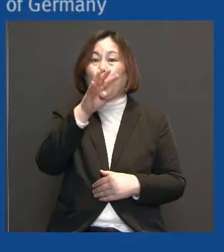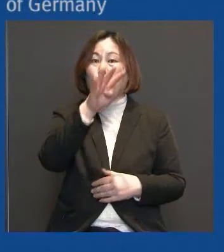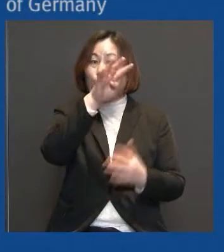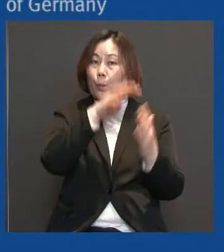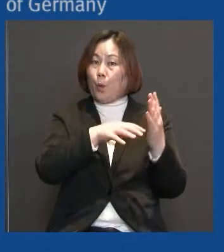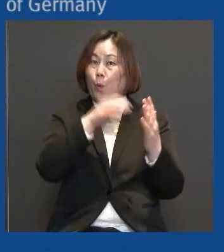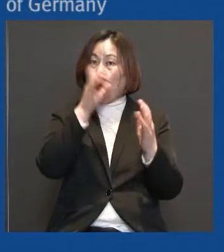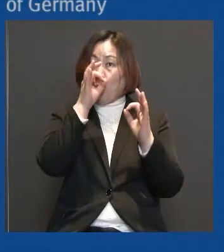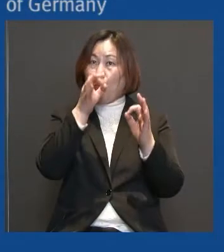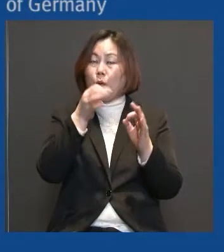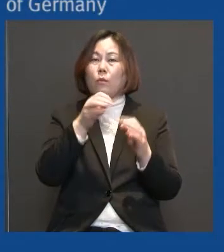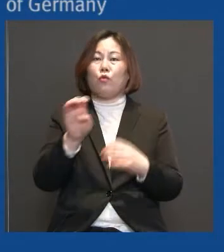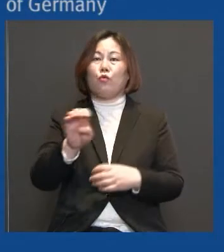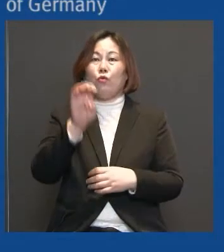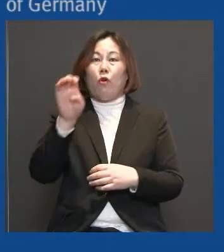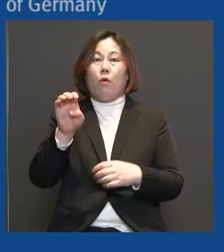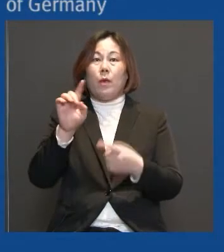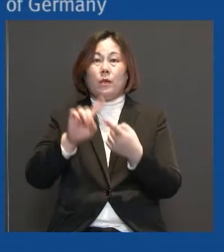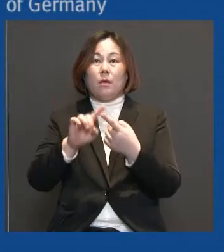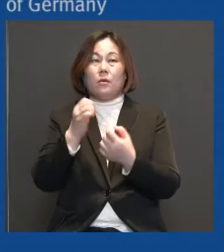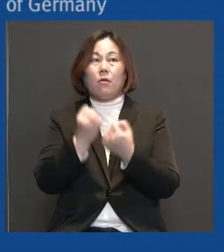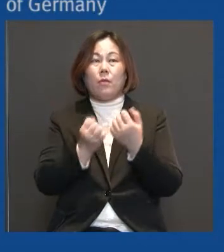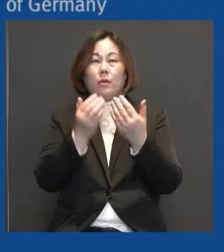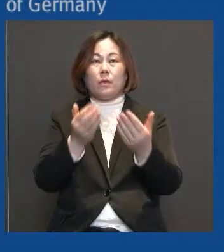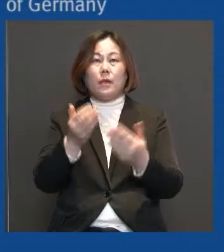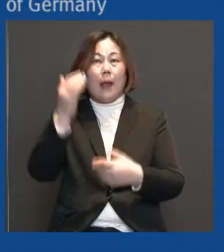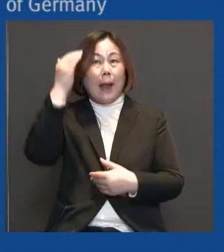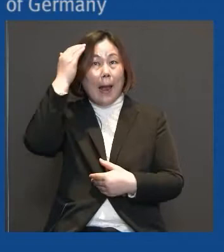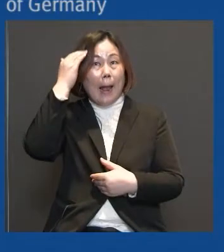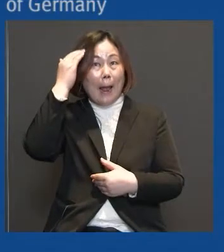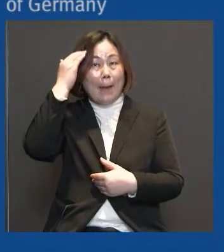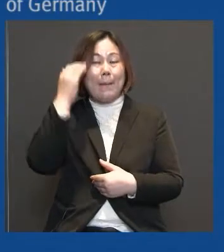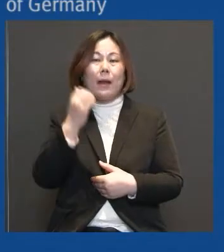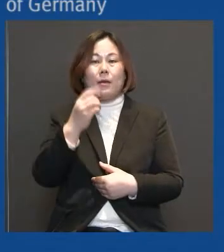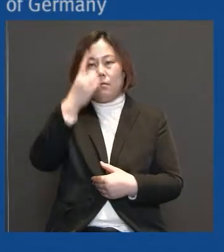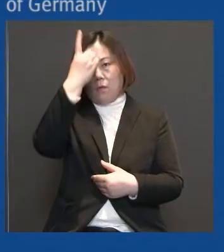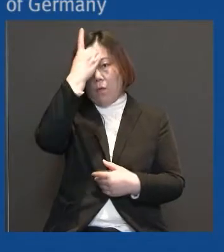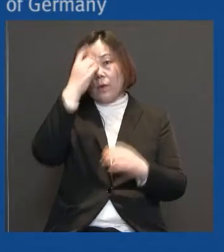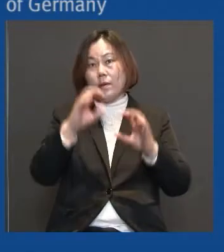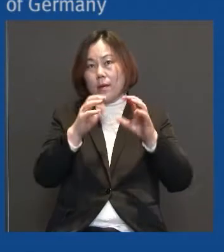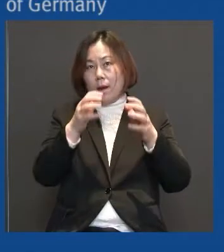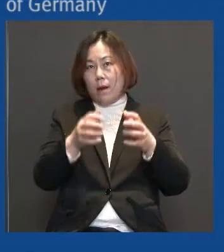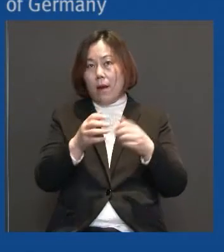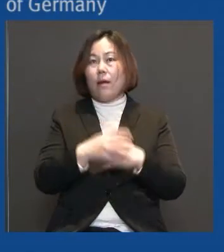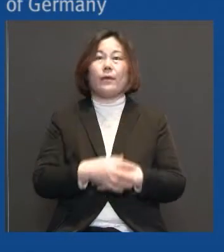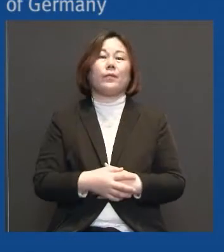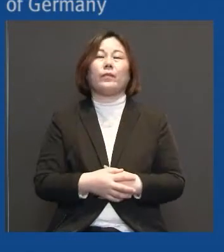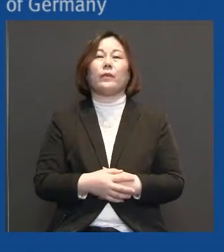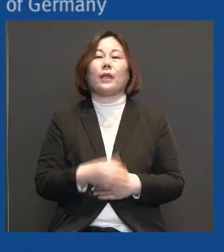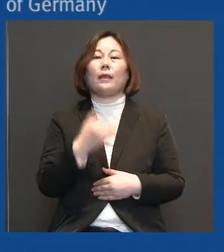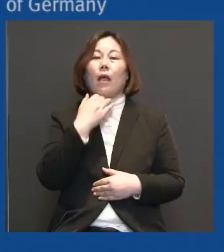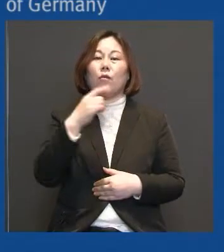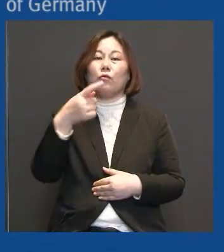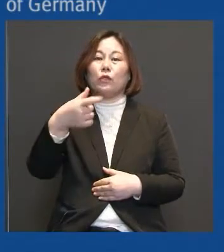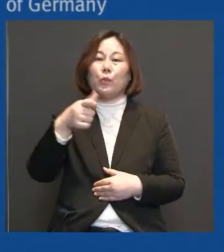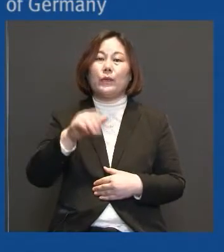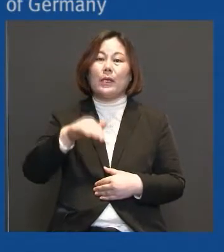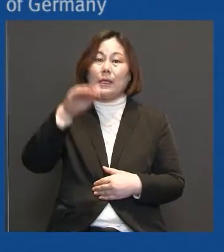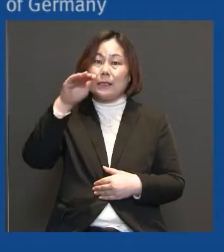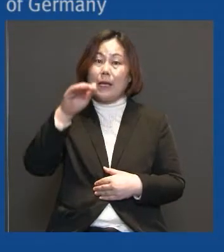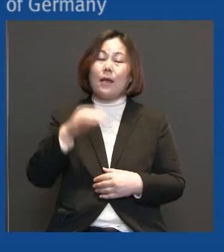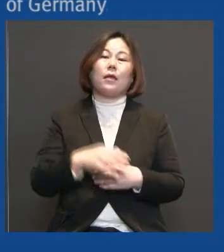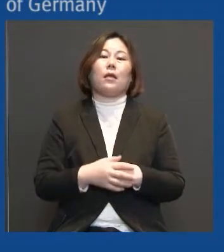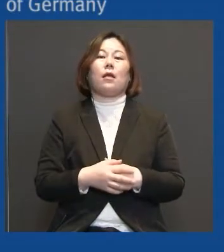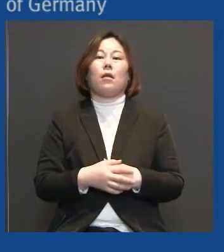looks pitch black, meaning that the population aged 65 and above in percent of the total population in